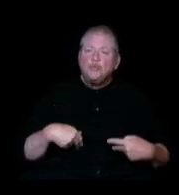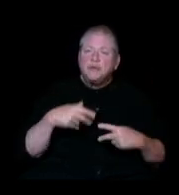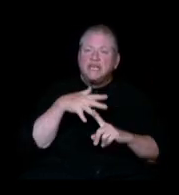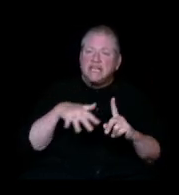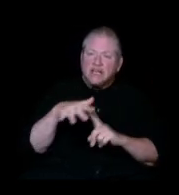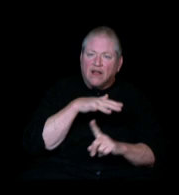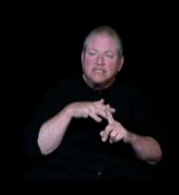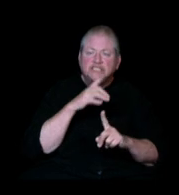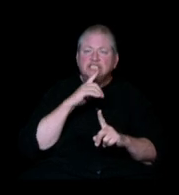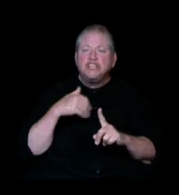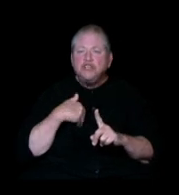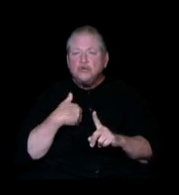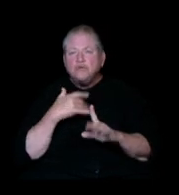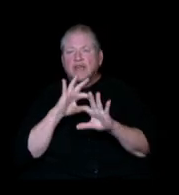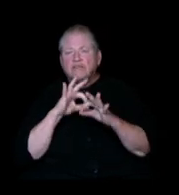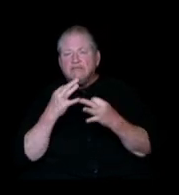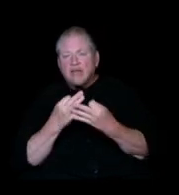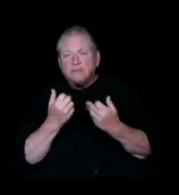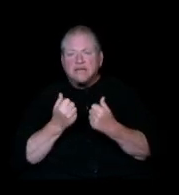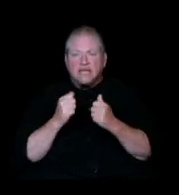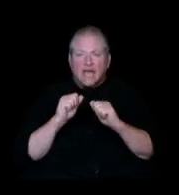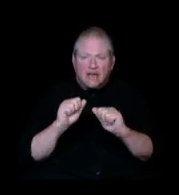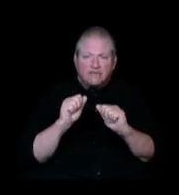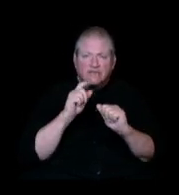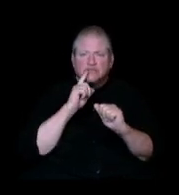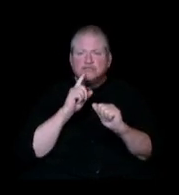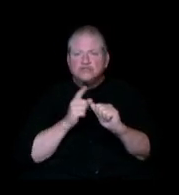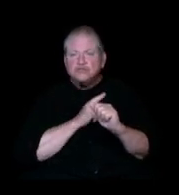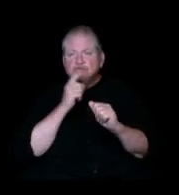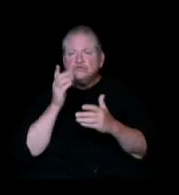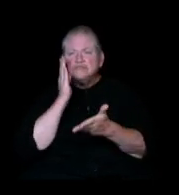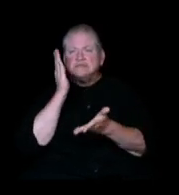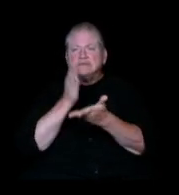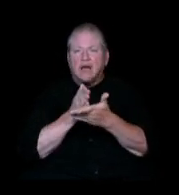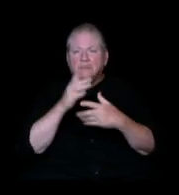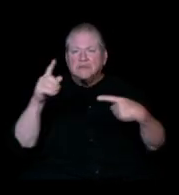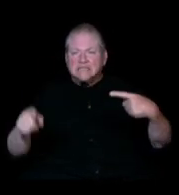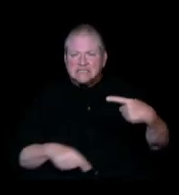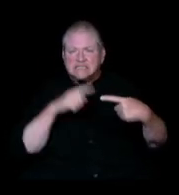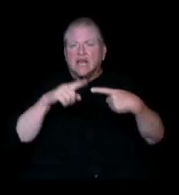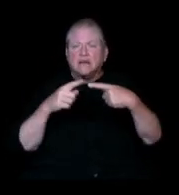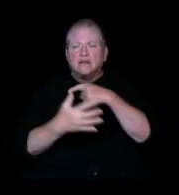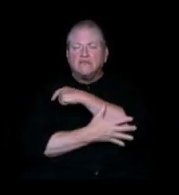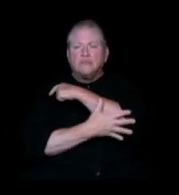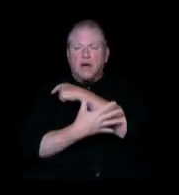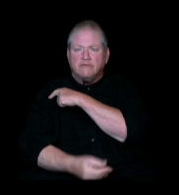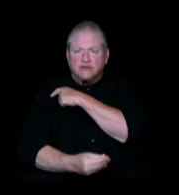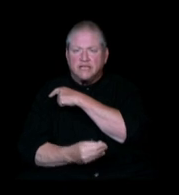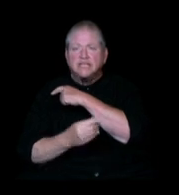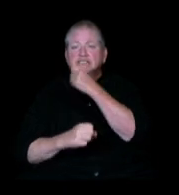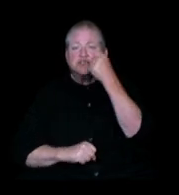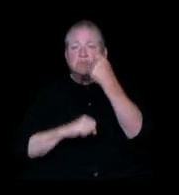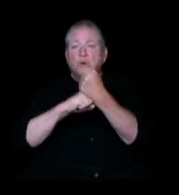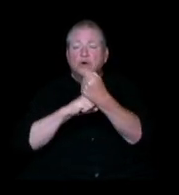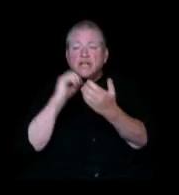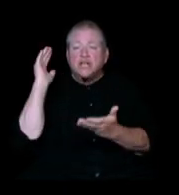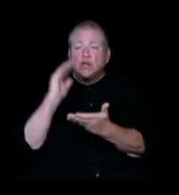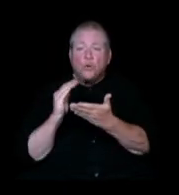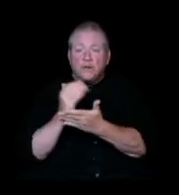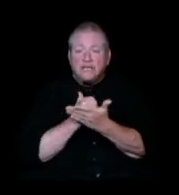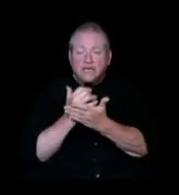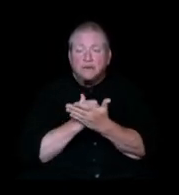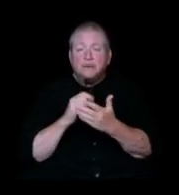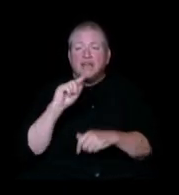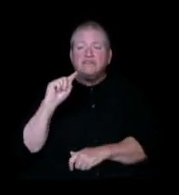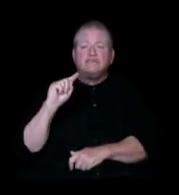related to youth and family efforts to deal with and depart from cycles of poverty. His dedication to supporting low-income and